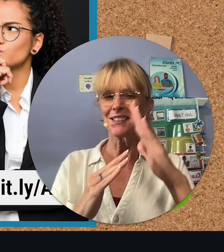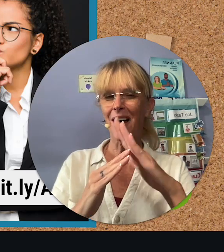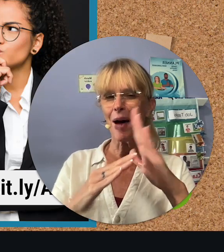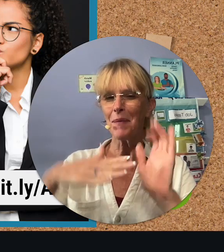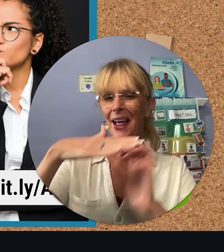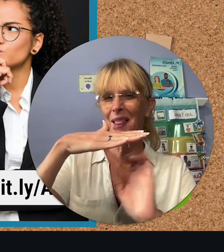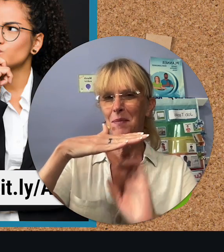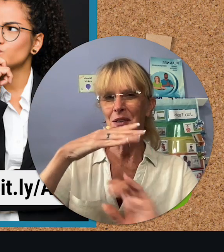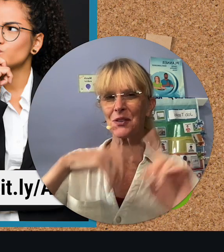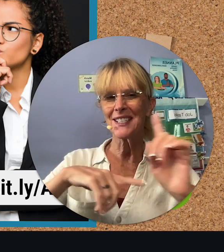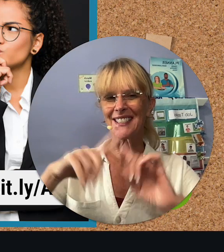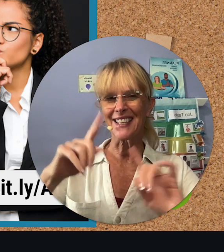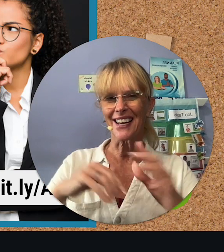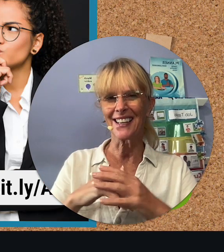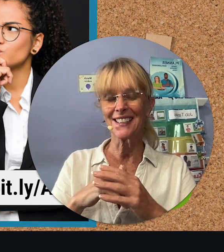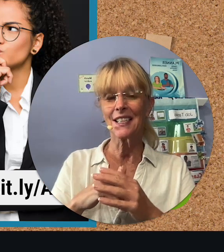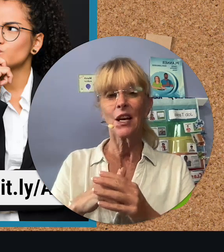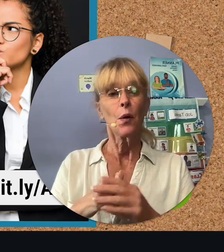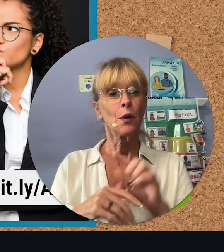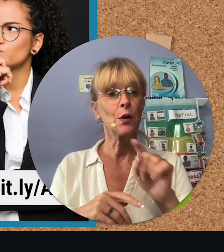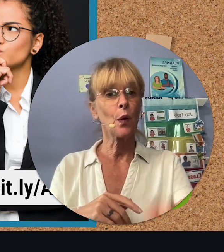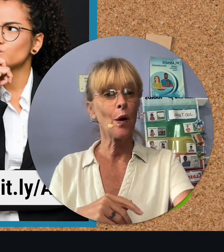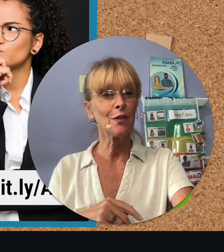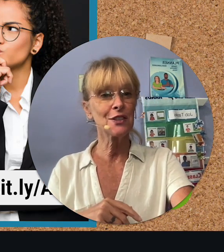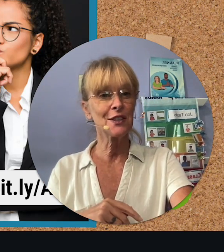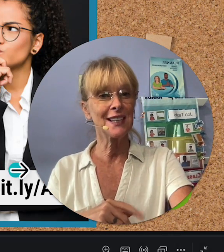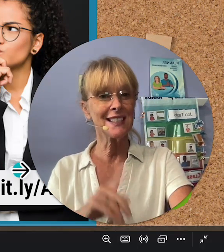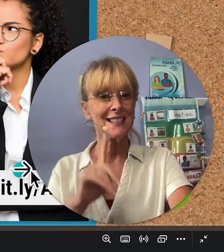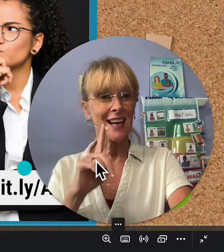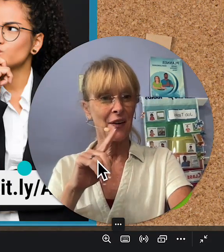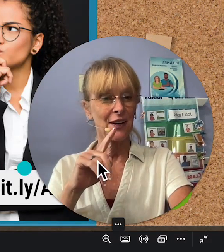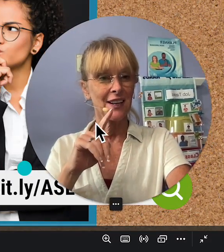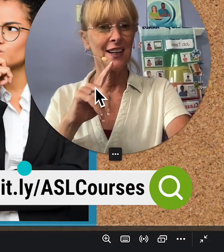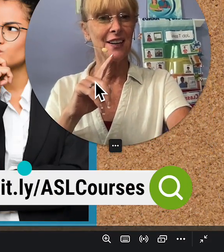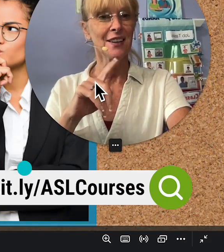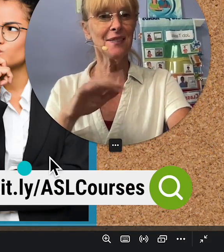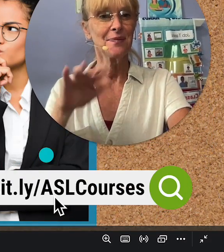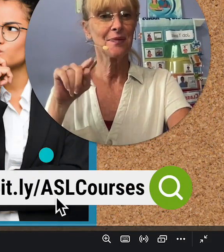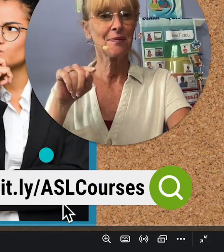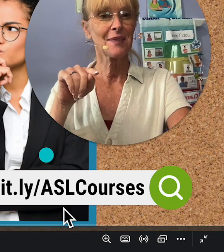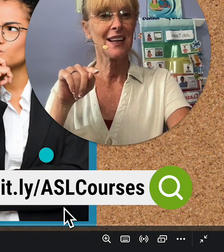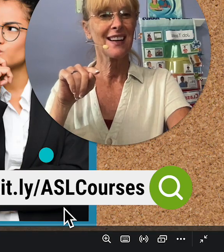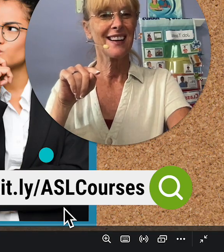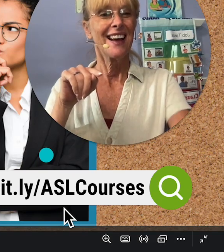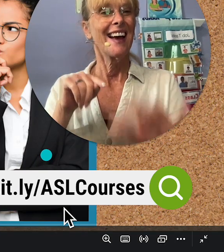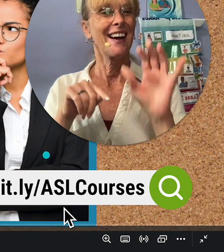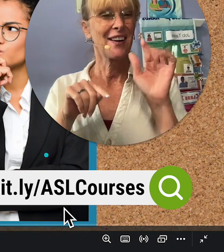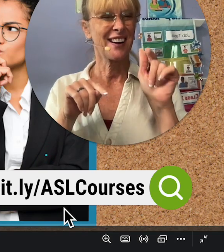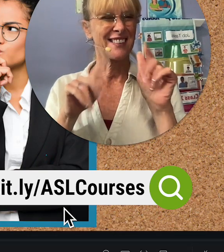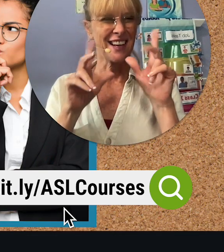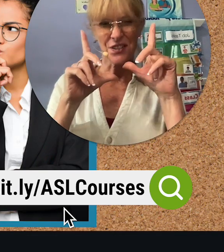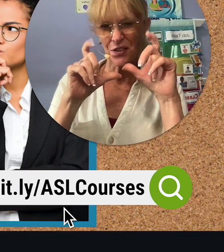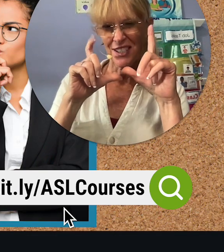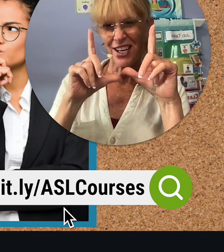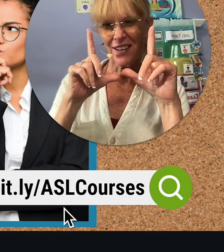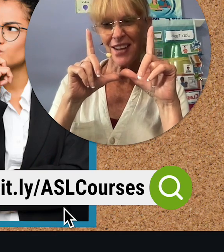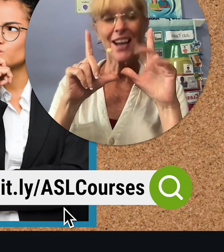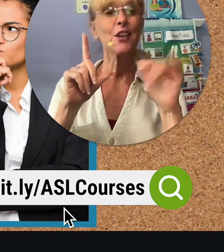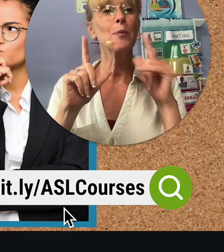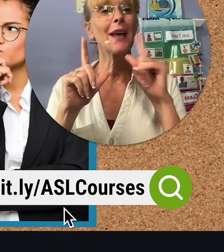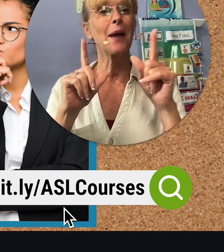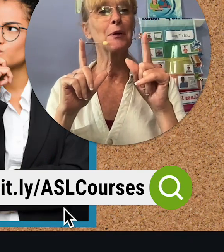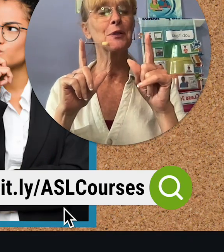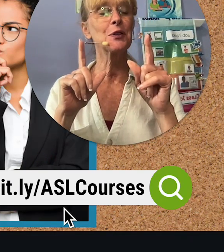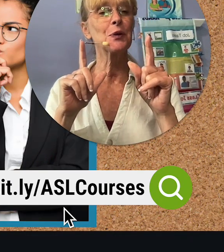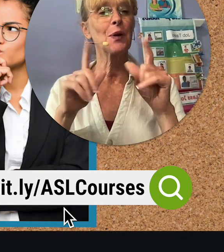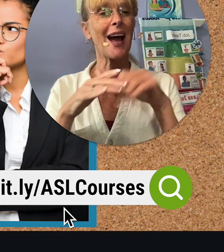the top elementary signs. When you go over to this area here, take a screenshot of that.